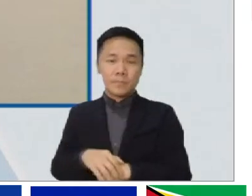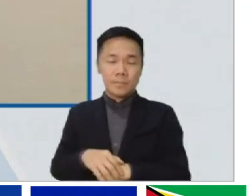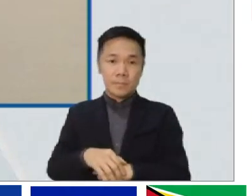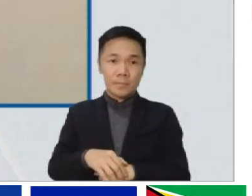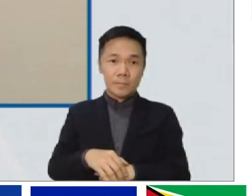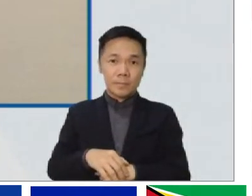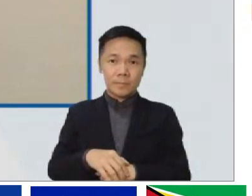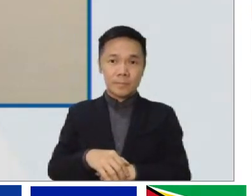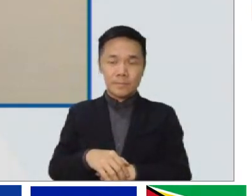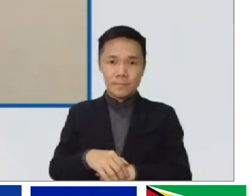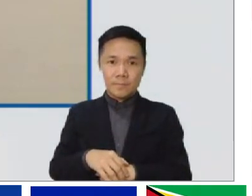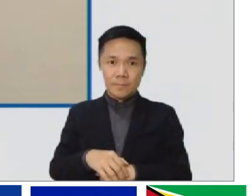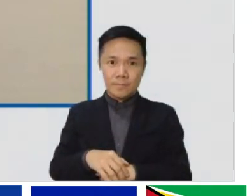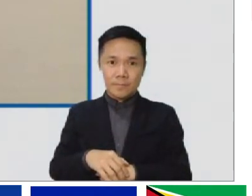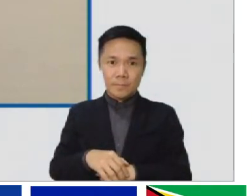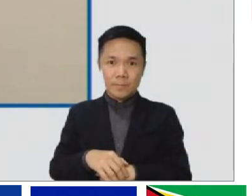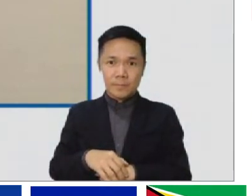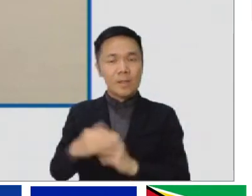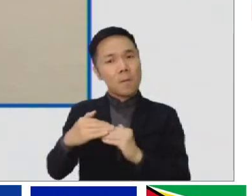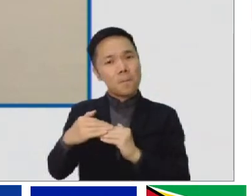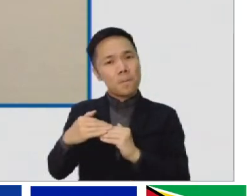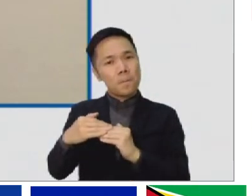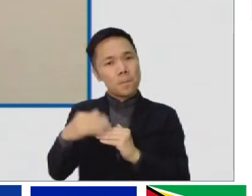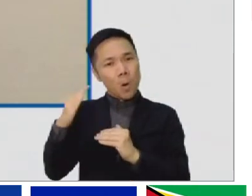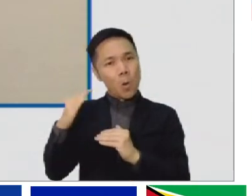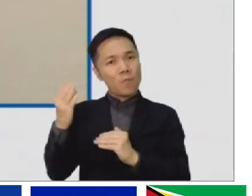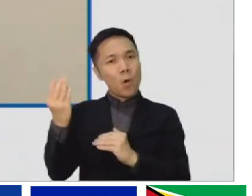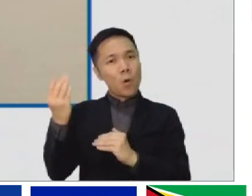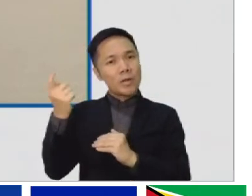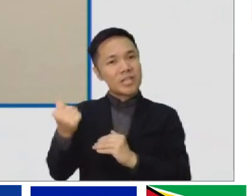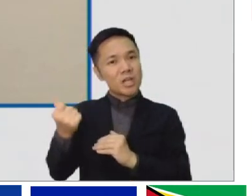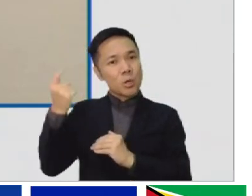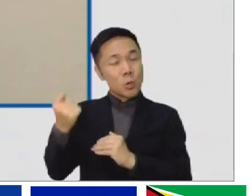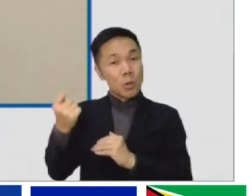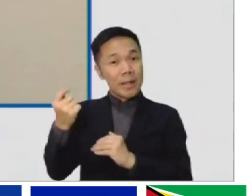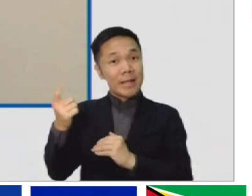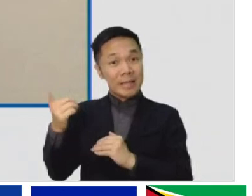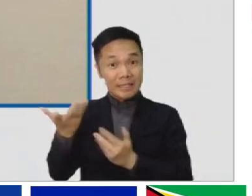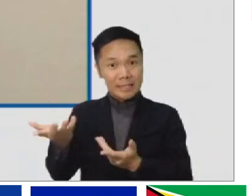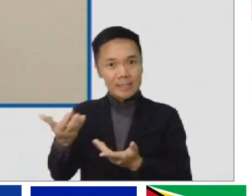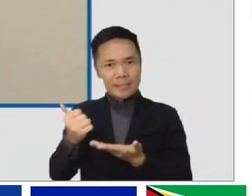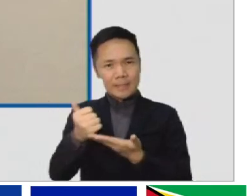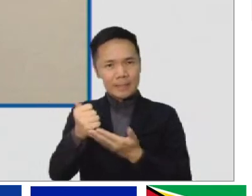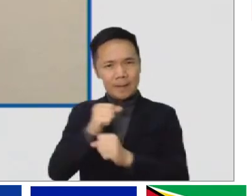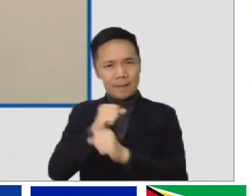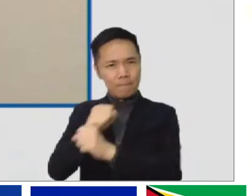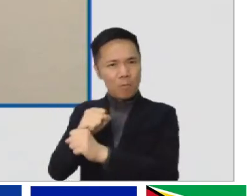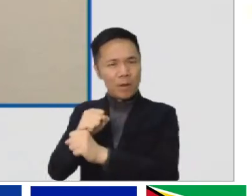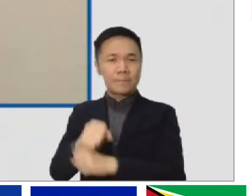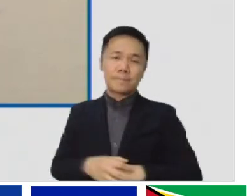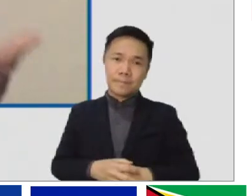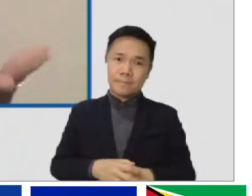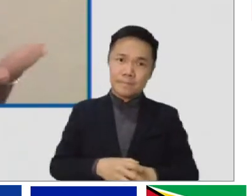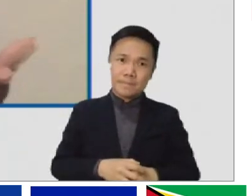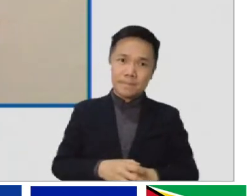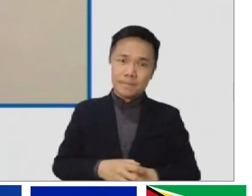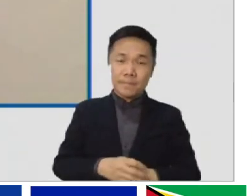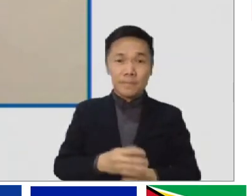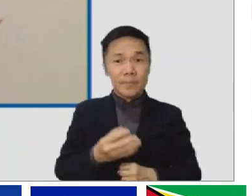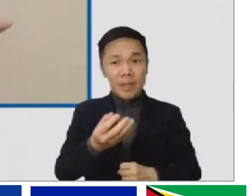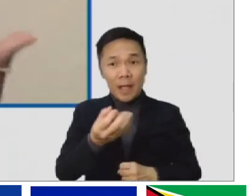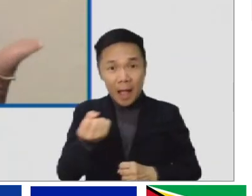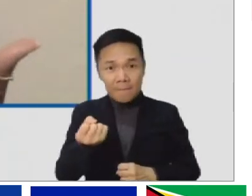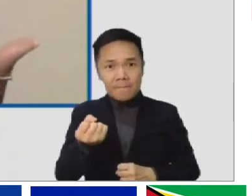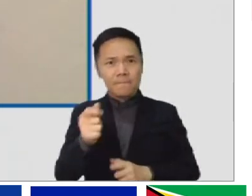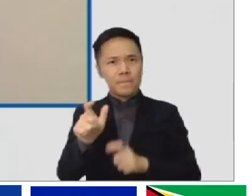increasing the social security networks in terms of we recognize. So we had persons who came home from cruise ships who were no